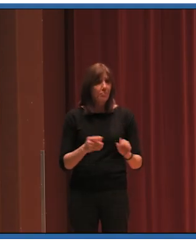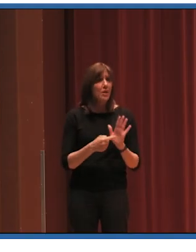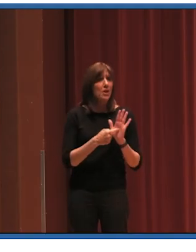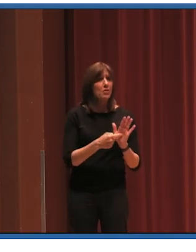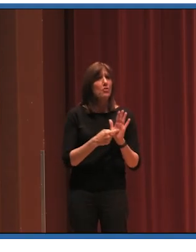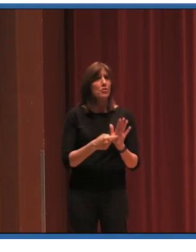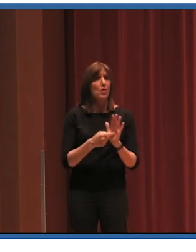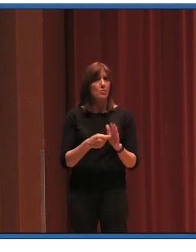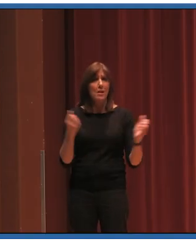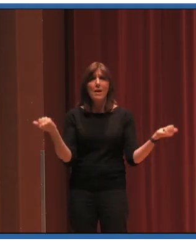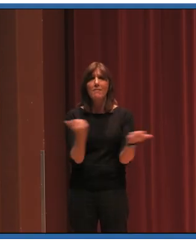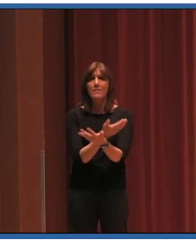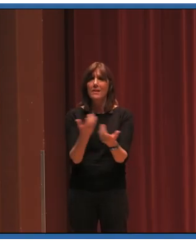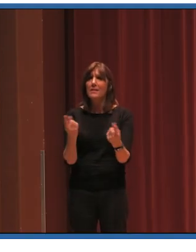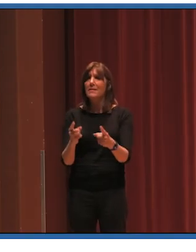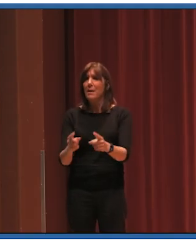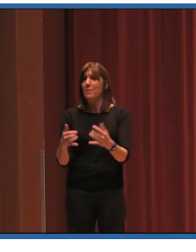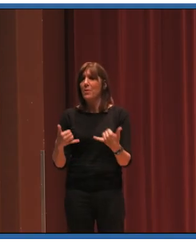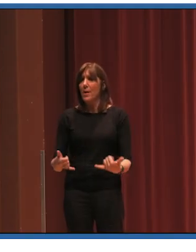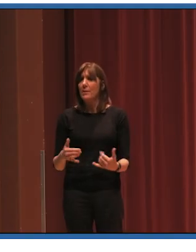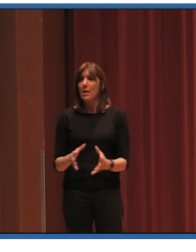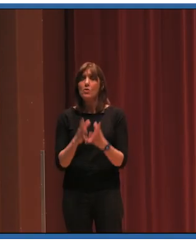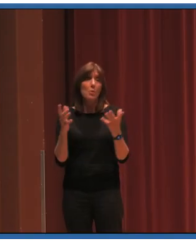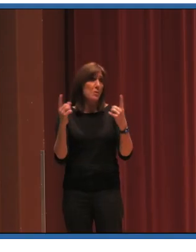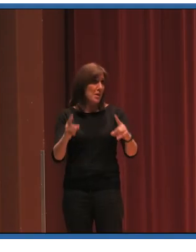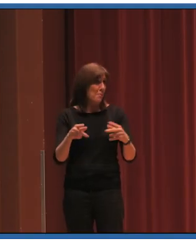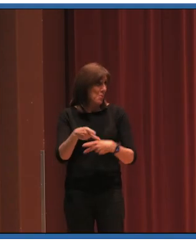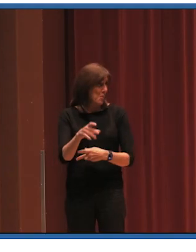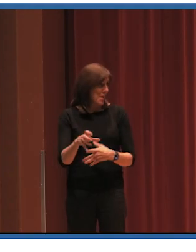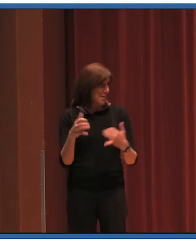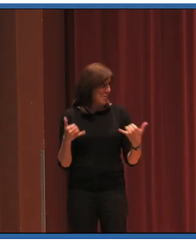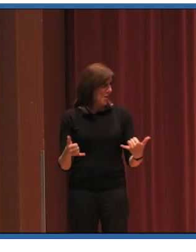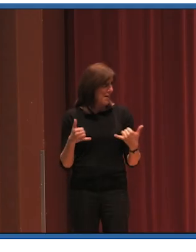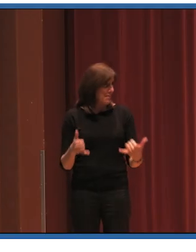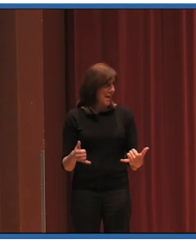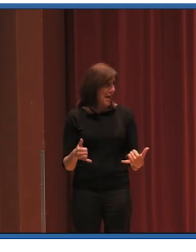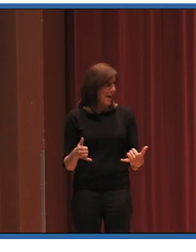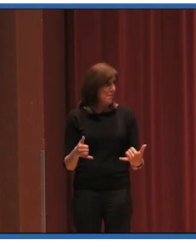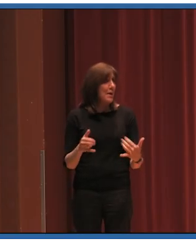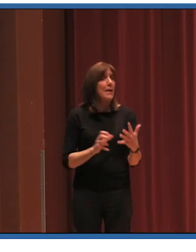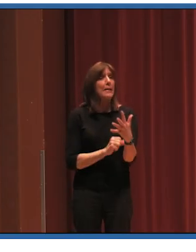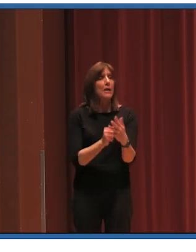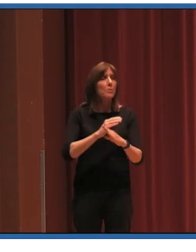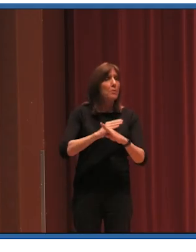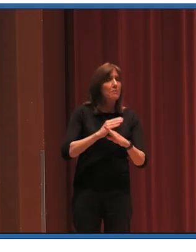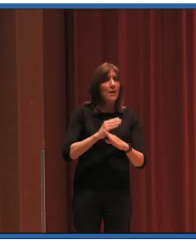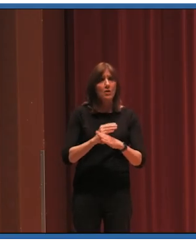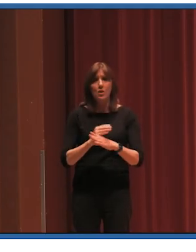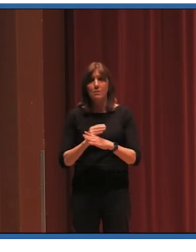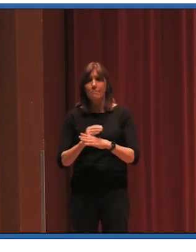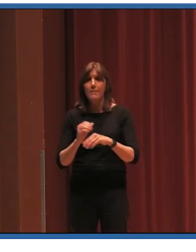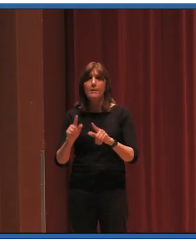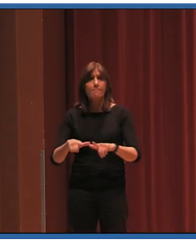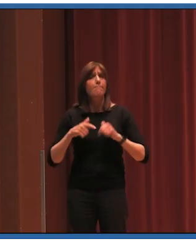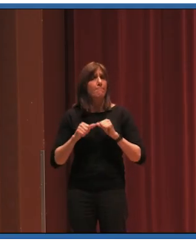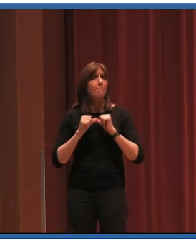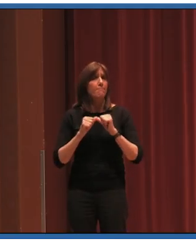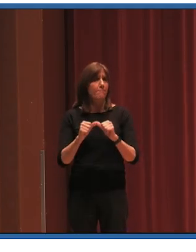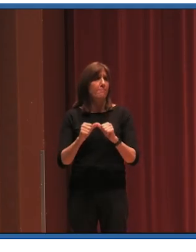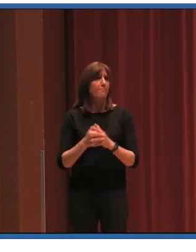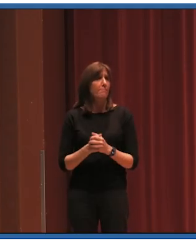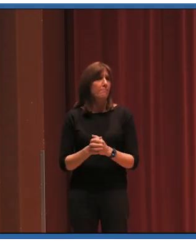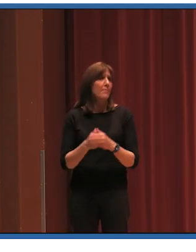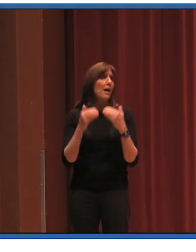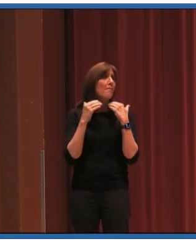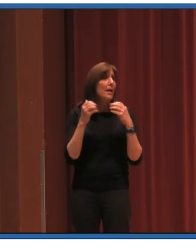is already happening. There is so much happening in Polk County already around cancer prevention and mitigation and survivorship. So thank